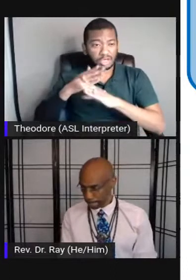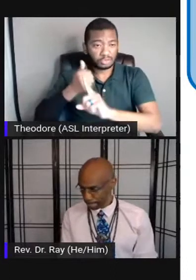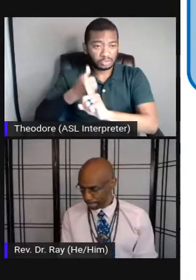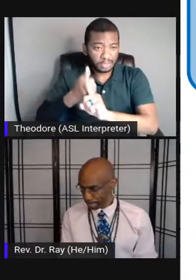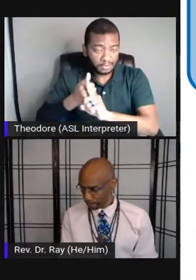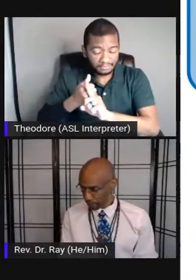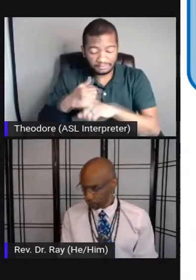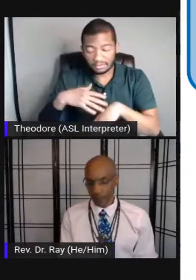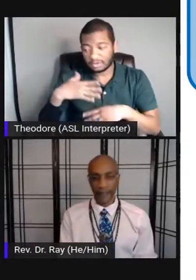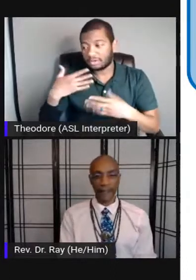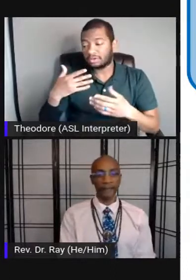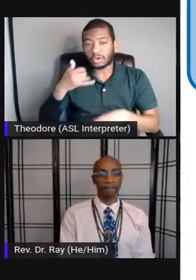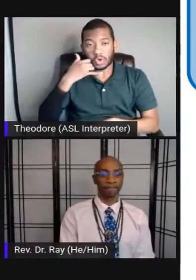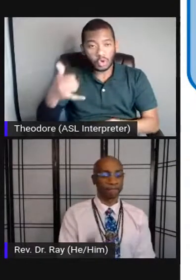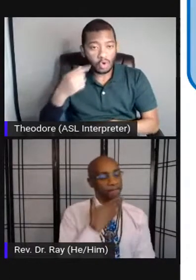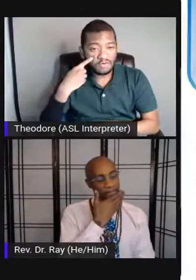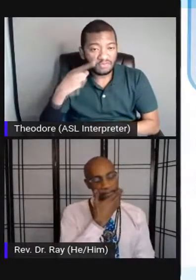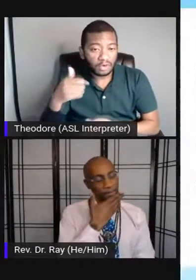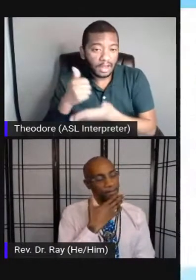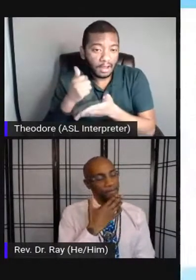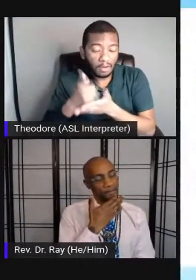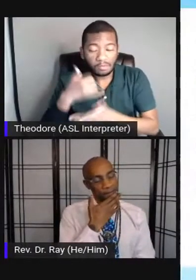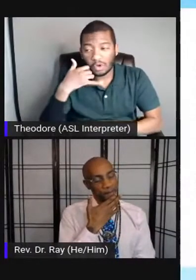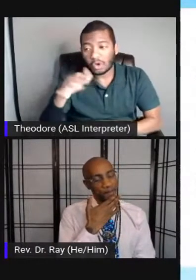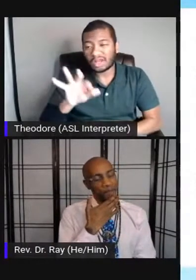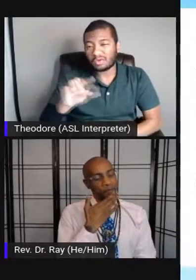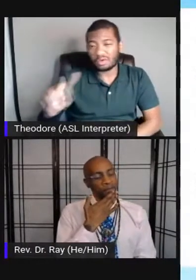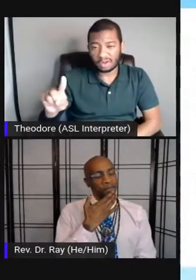Okay? Breathe that in.